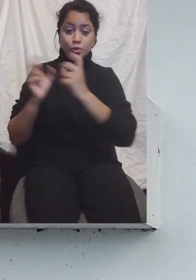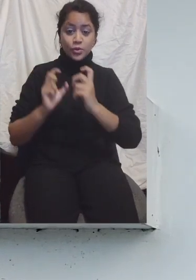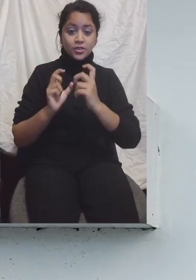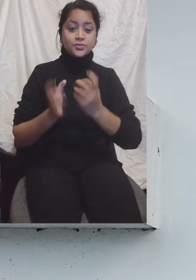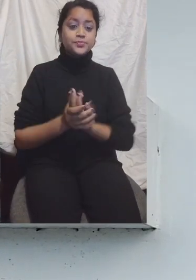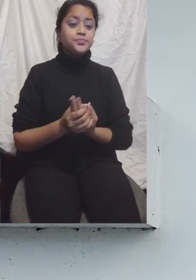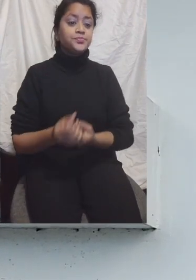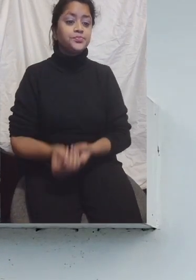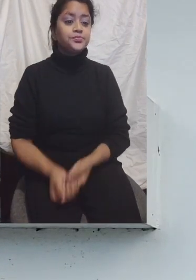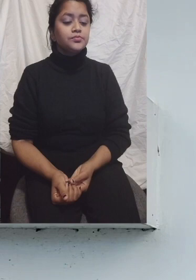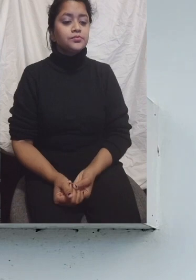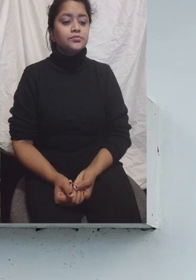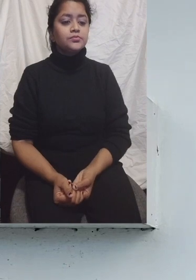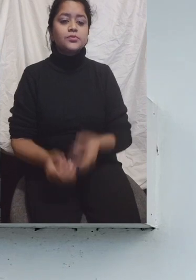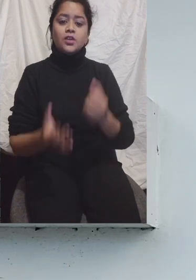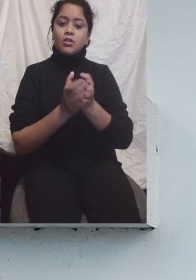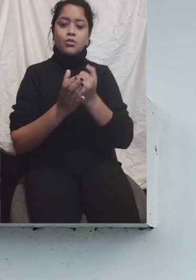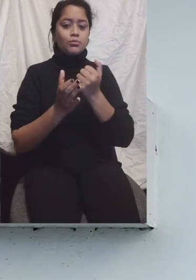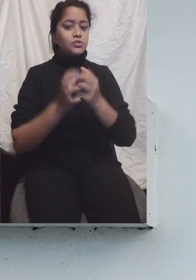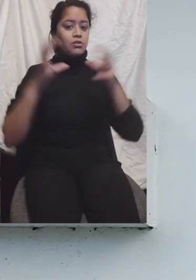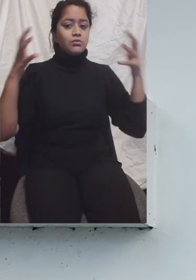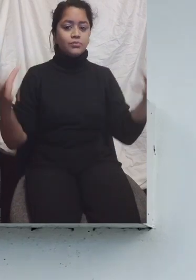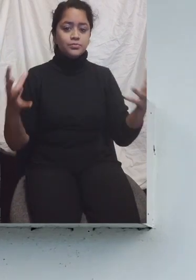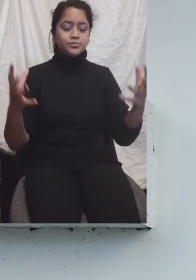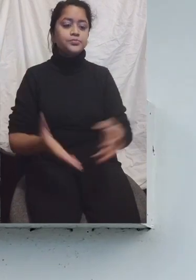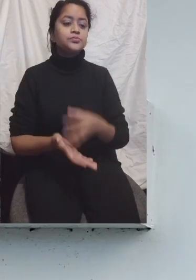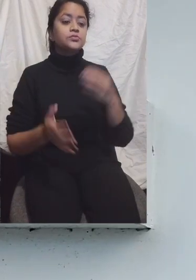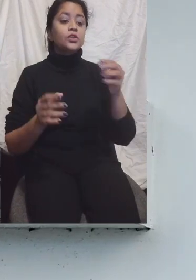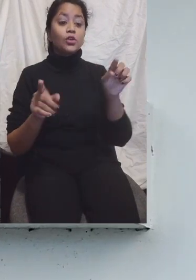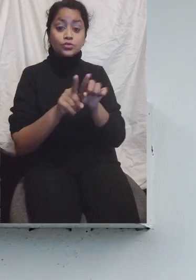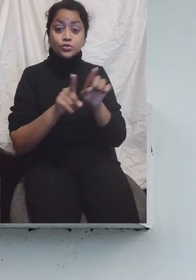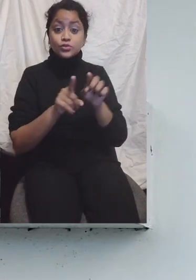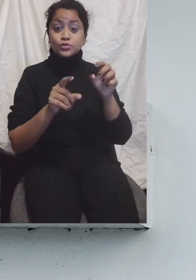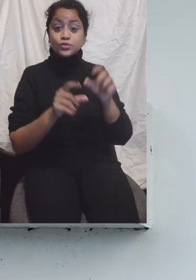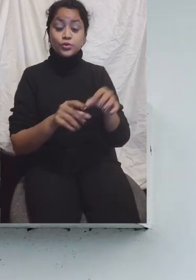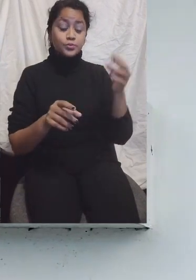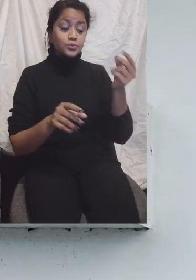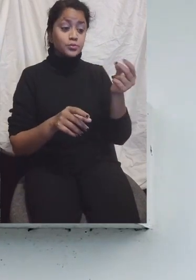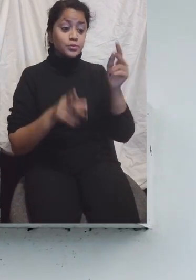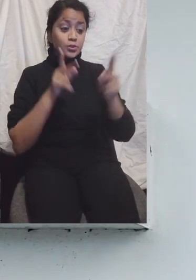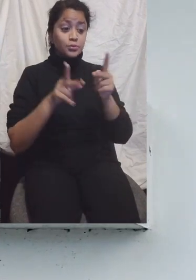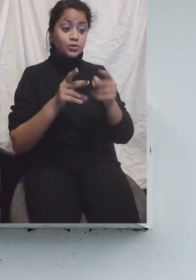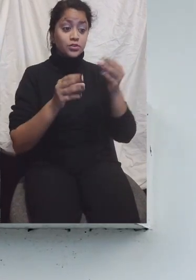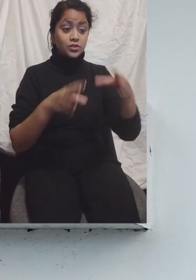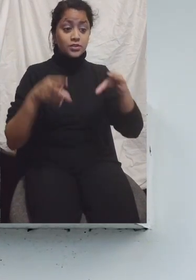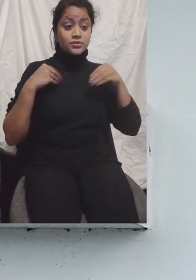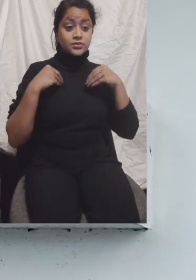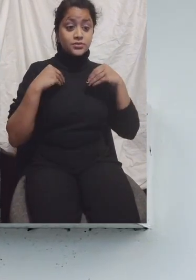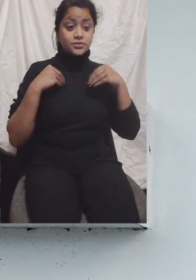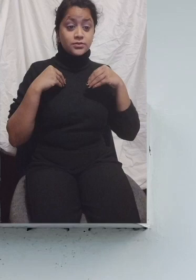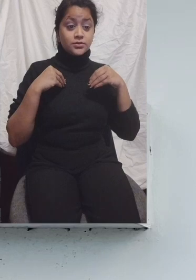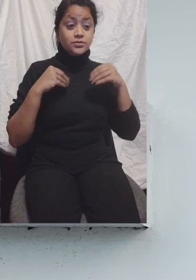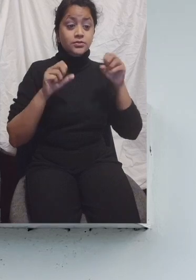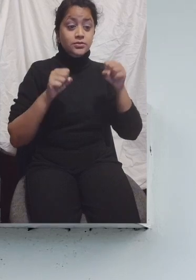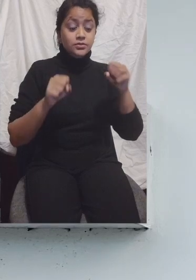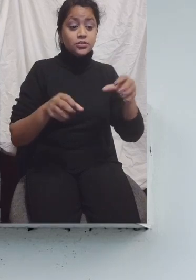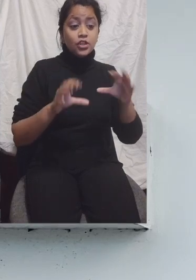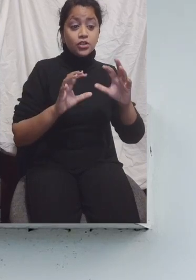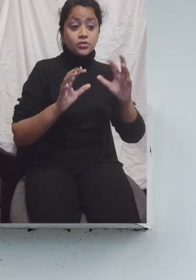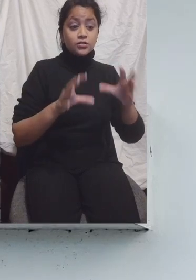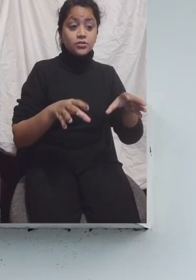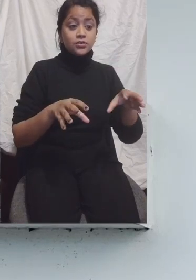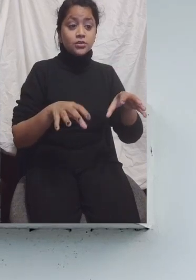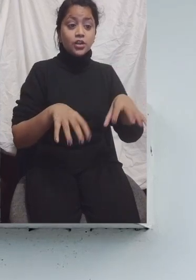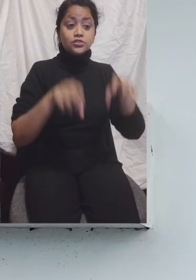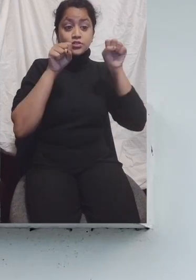as well. So we have people that are our puppy partners and they donate every month with a direct debit from their bank account, and all that